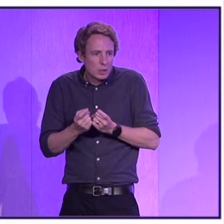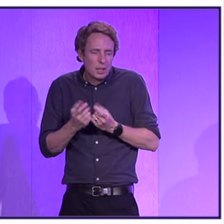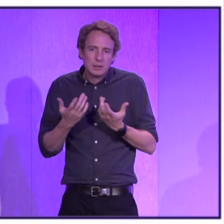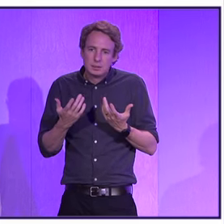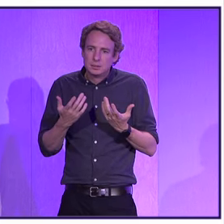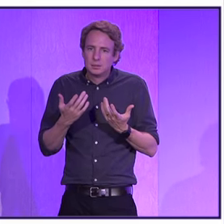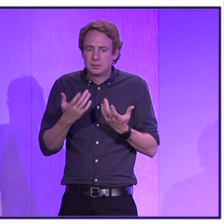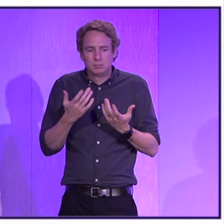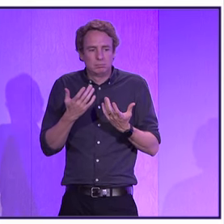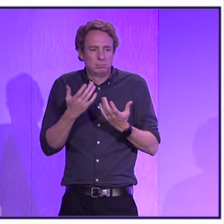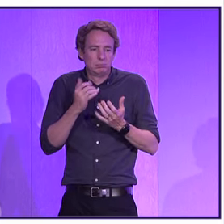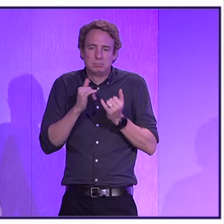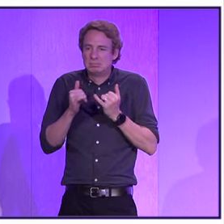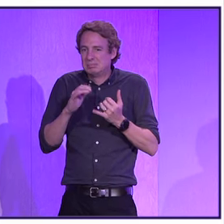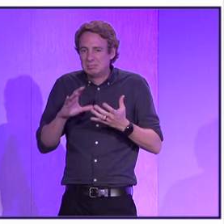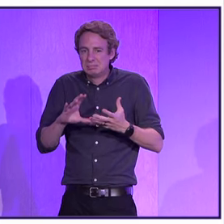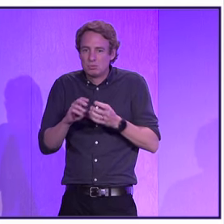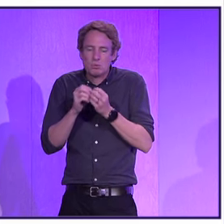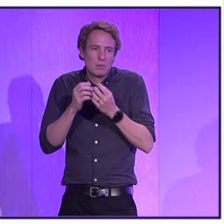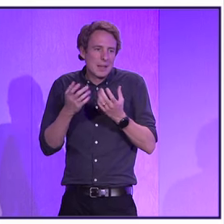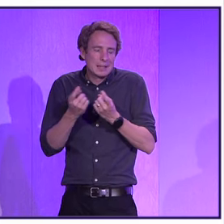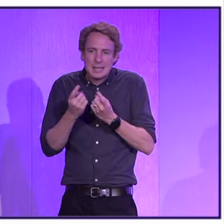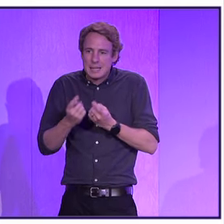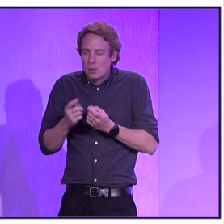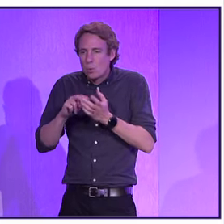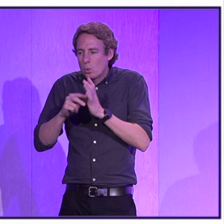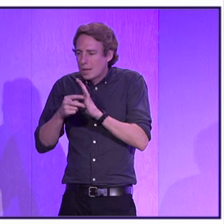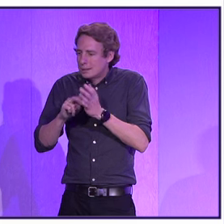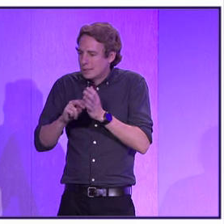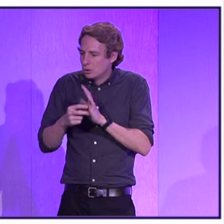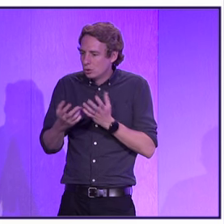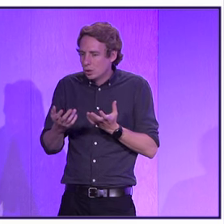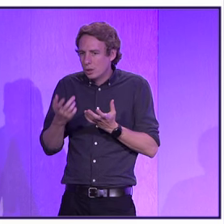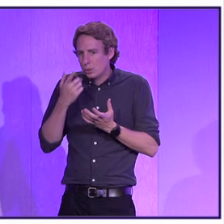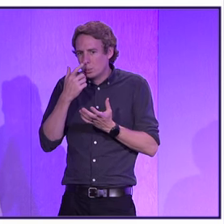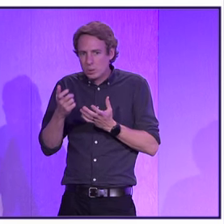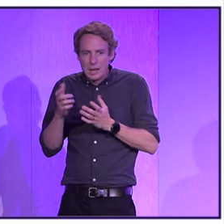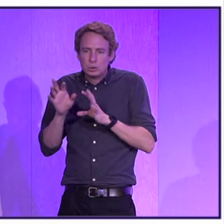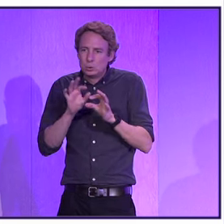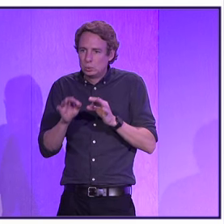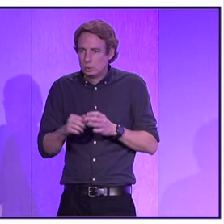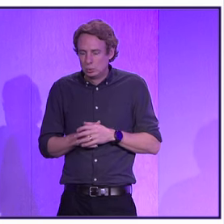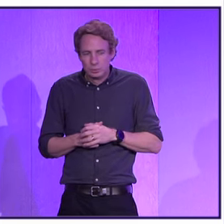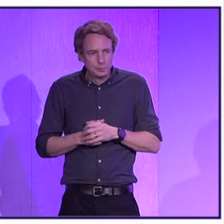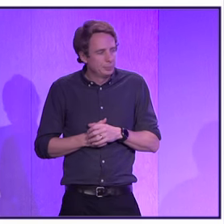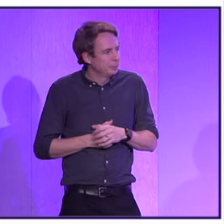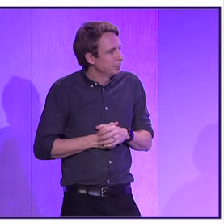we build, the artifacts we create, and the organisations that we choose to